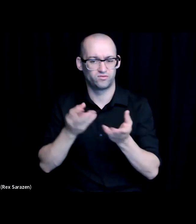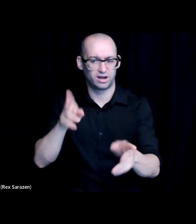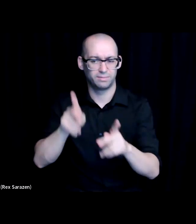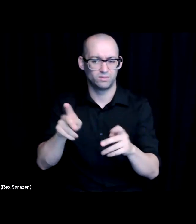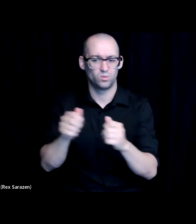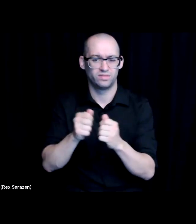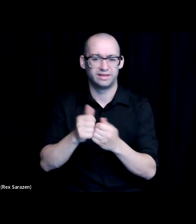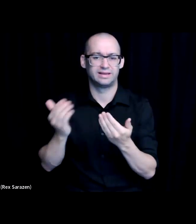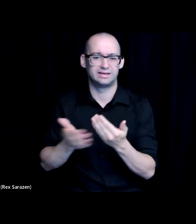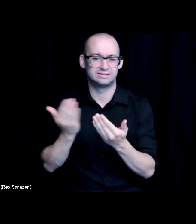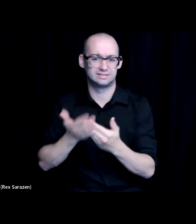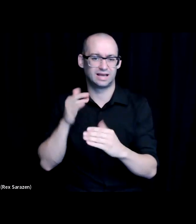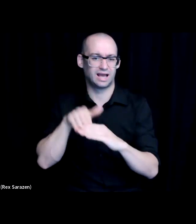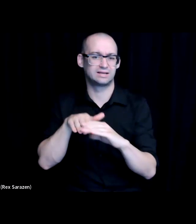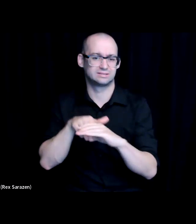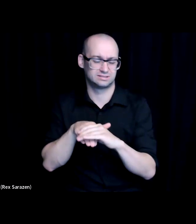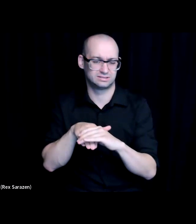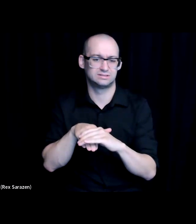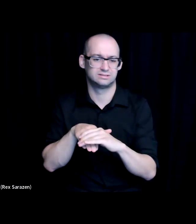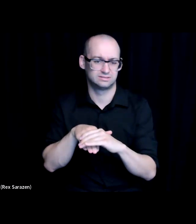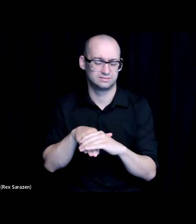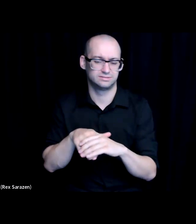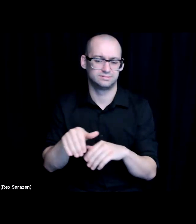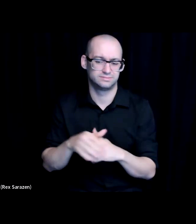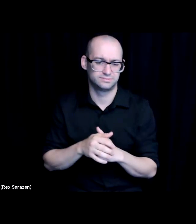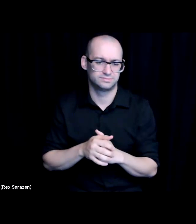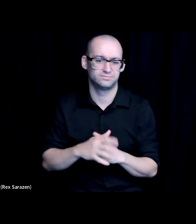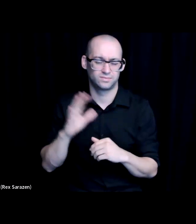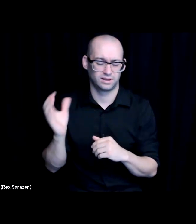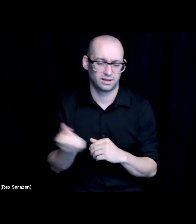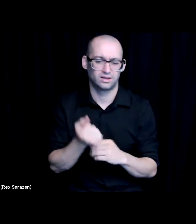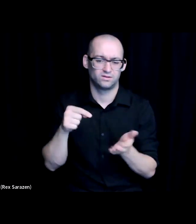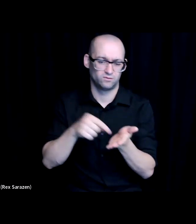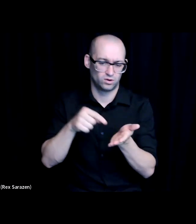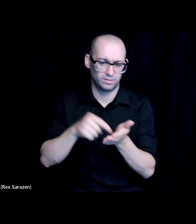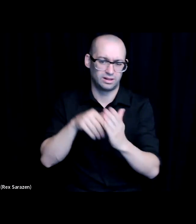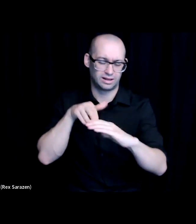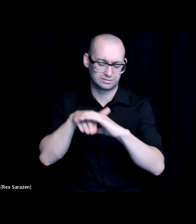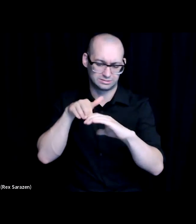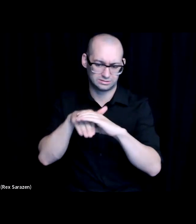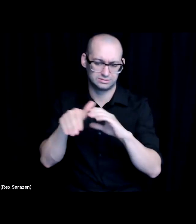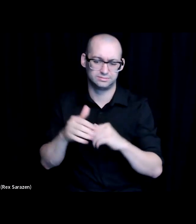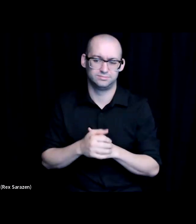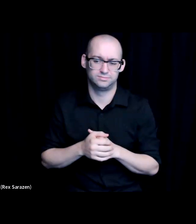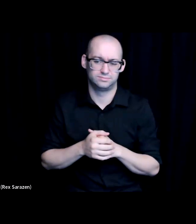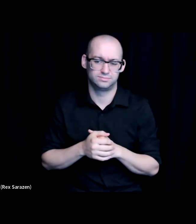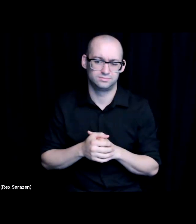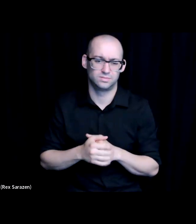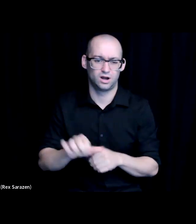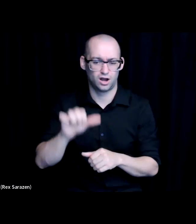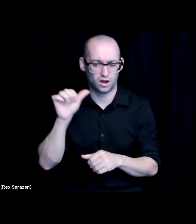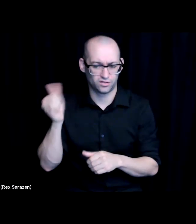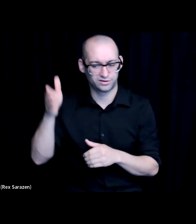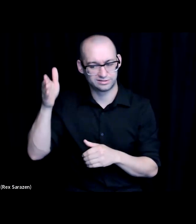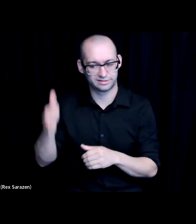the financial aid information that they can get and to get that affordable access. And then on the other side